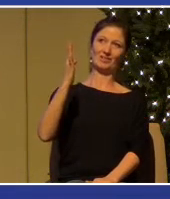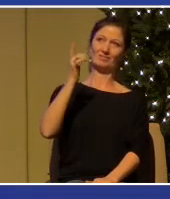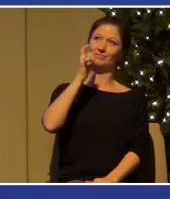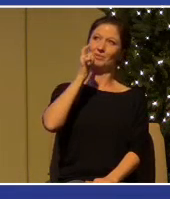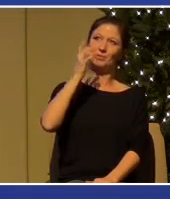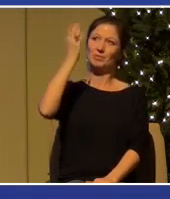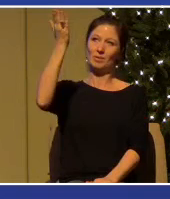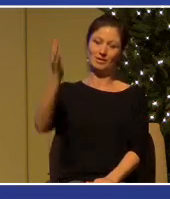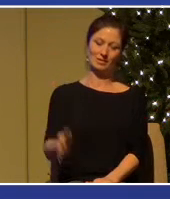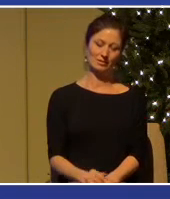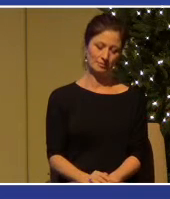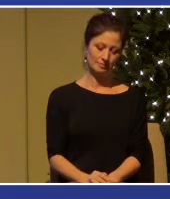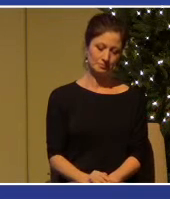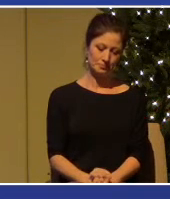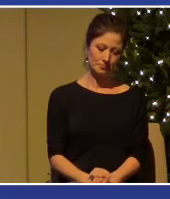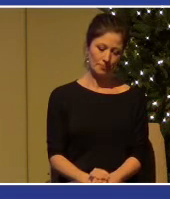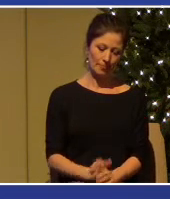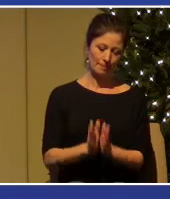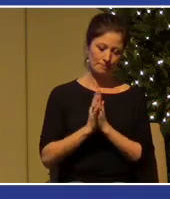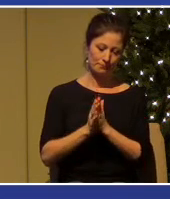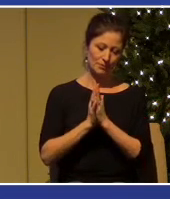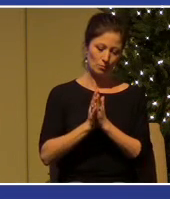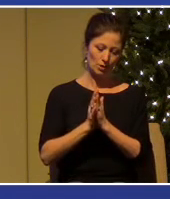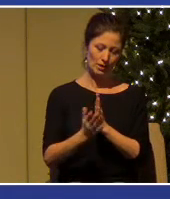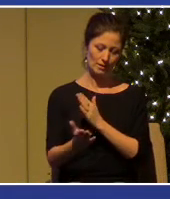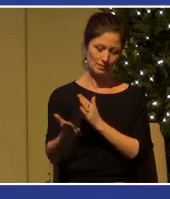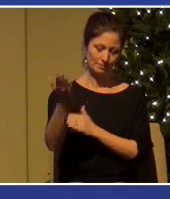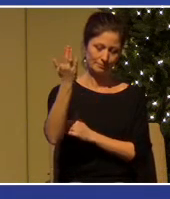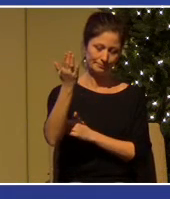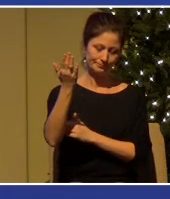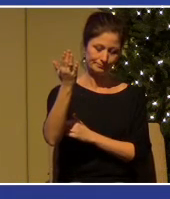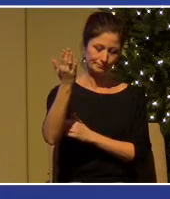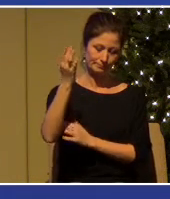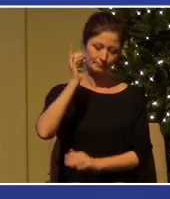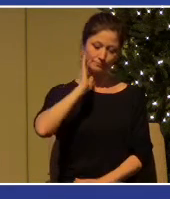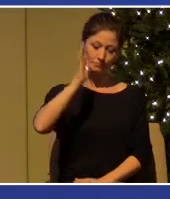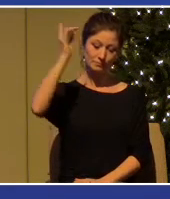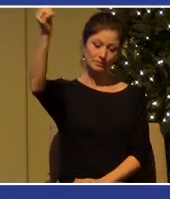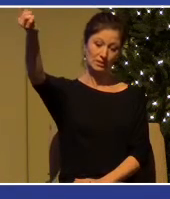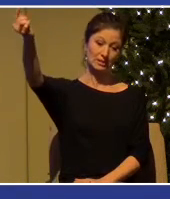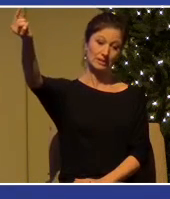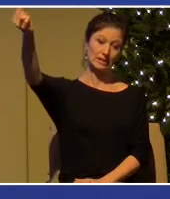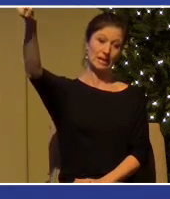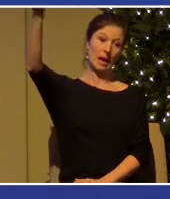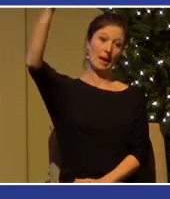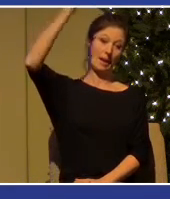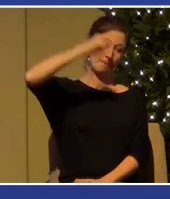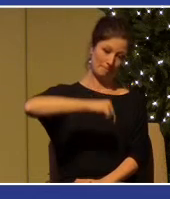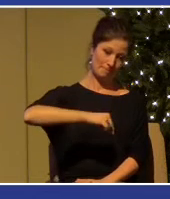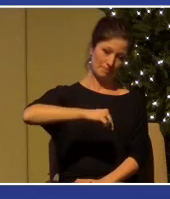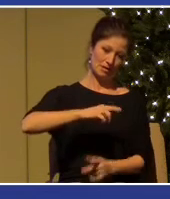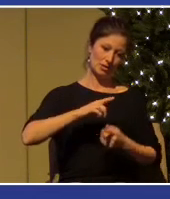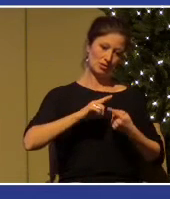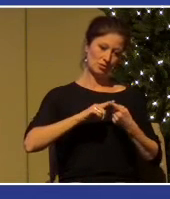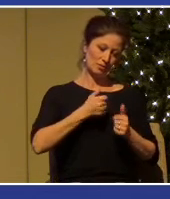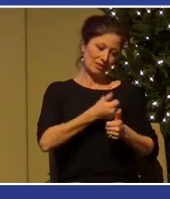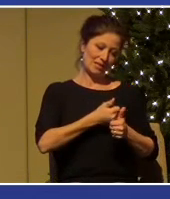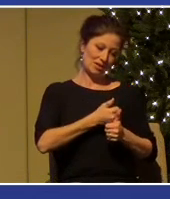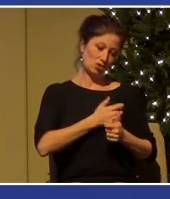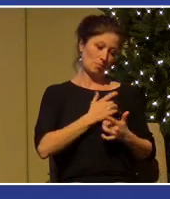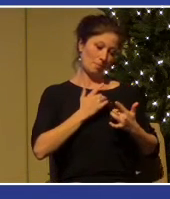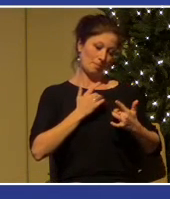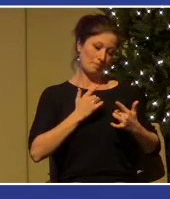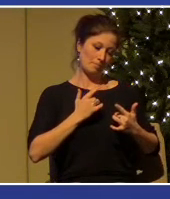We pray this morning that you will come to us in all of the places where we long for